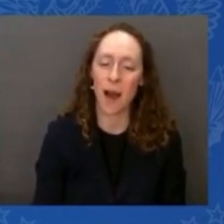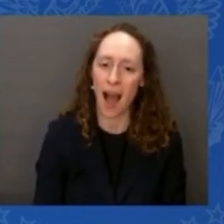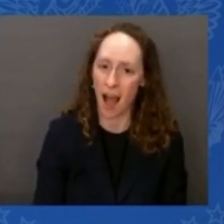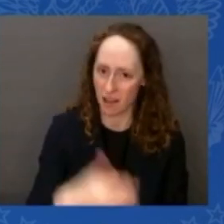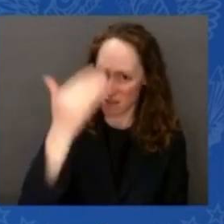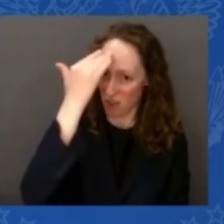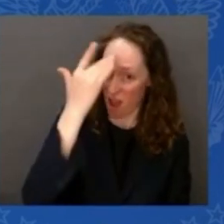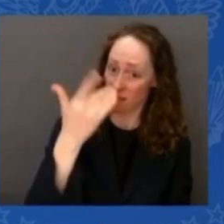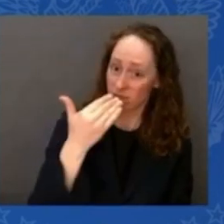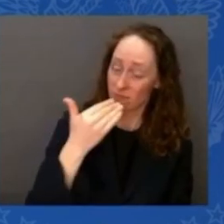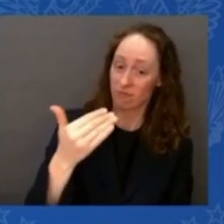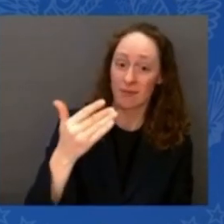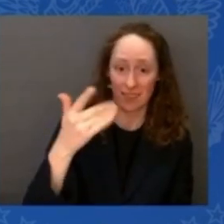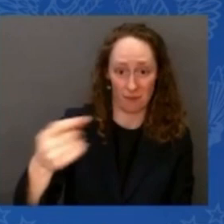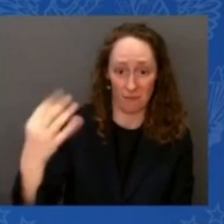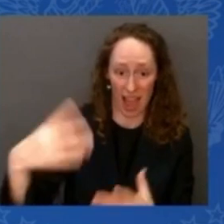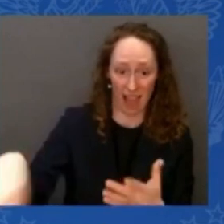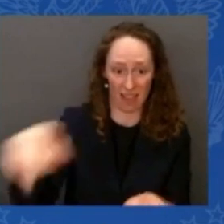why?